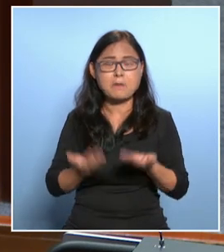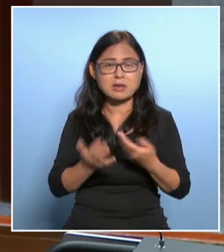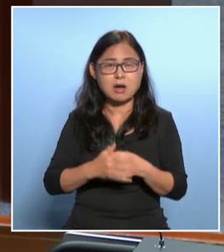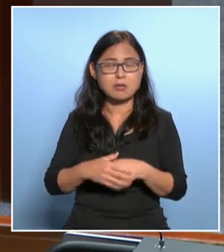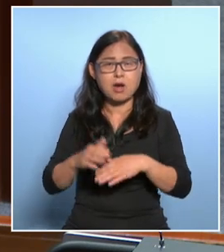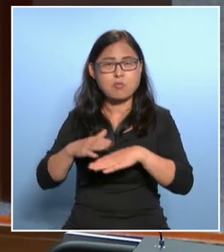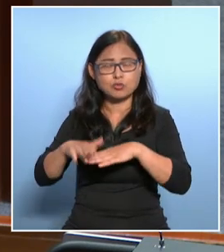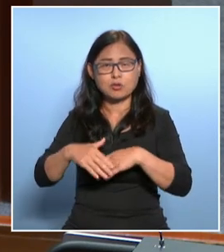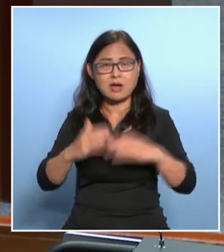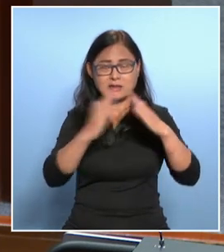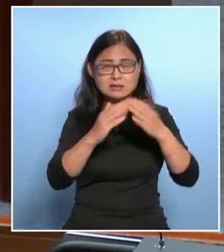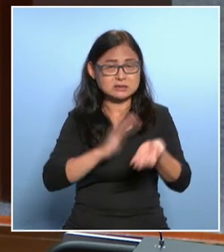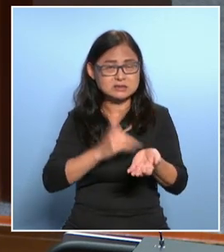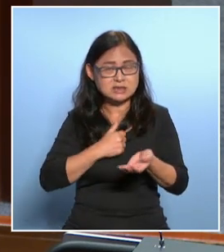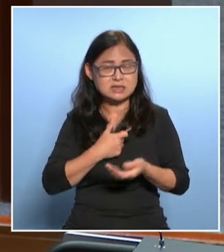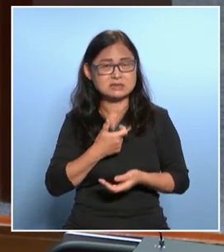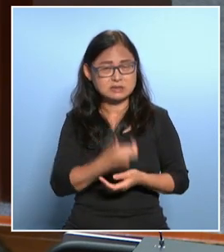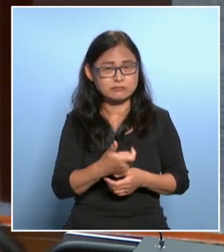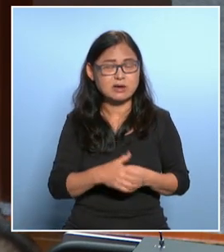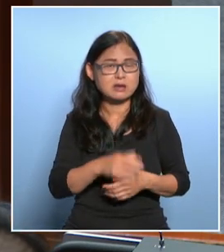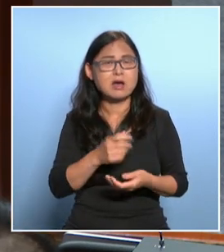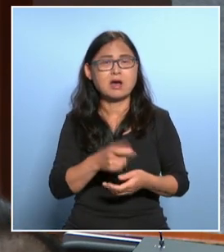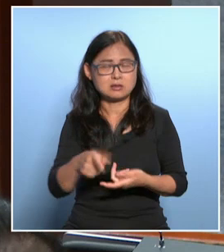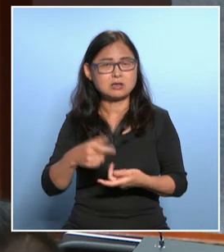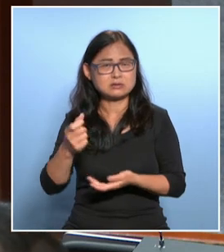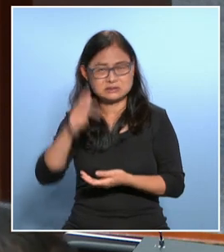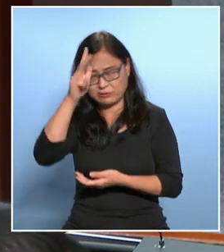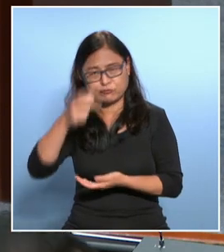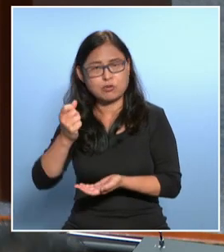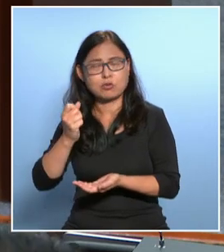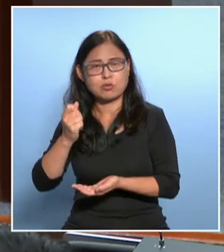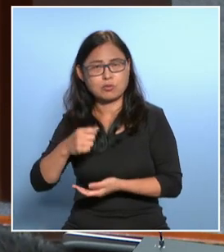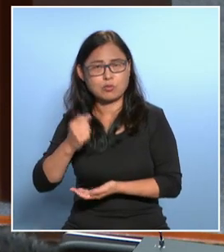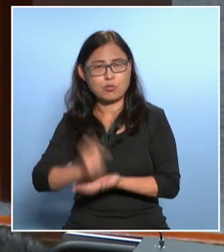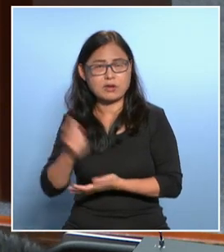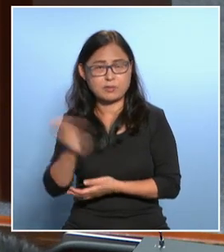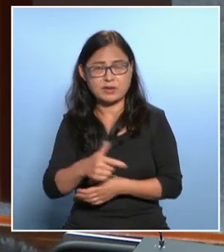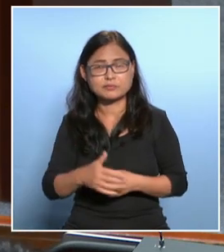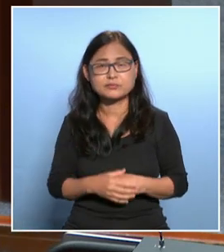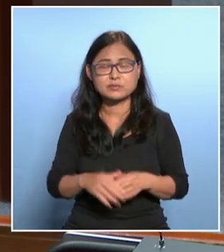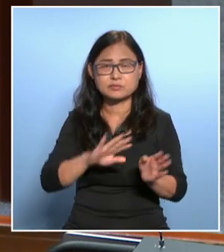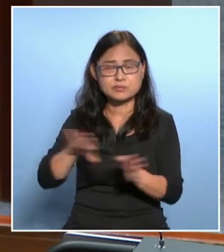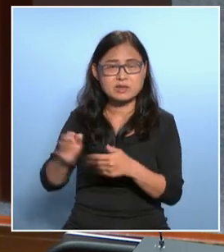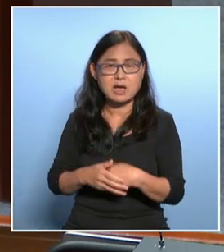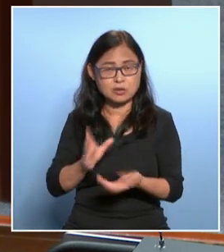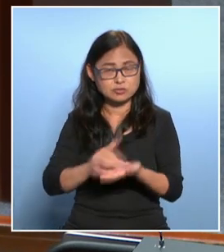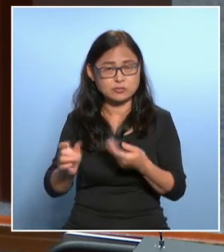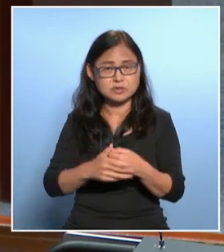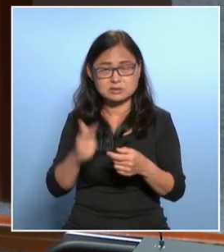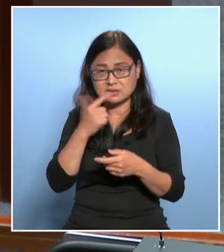And for government general outpatient service, that is $600. That is higher than the average private